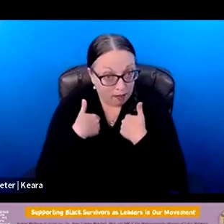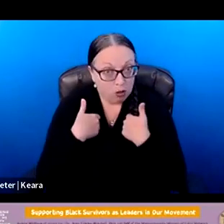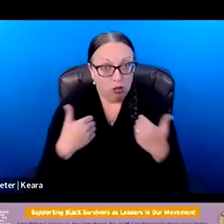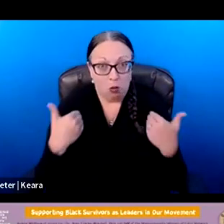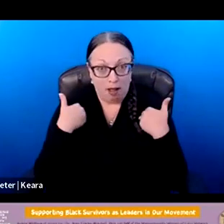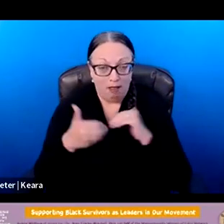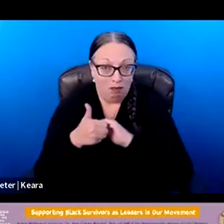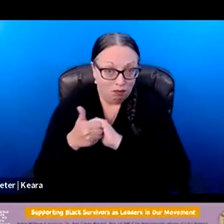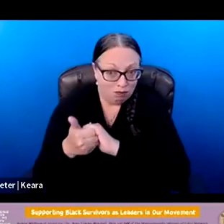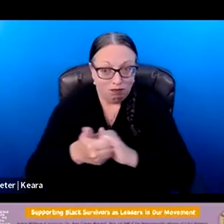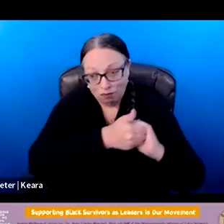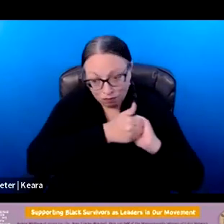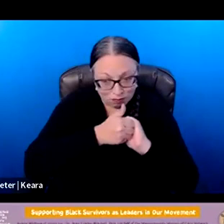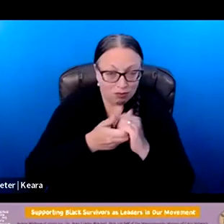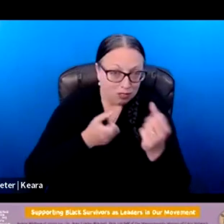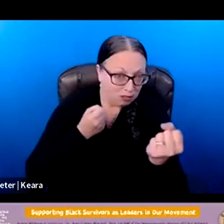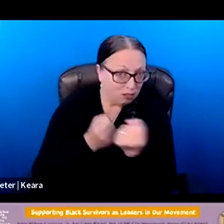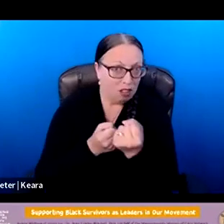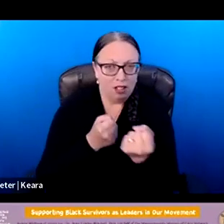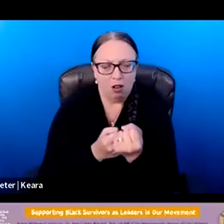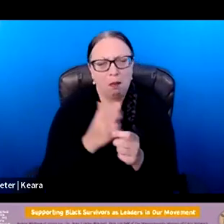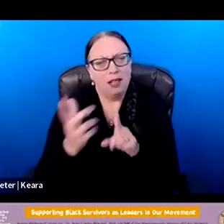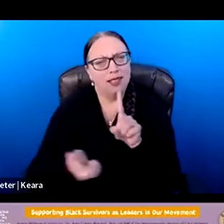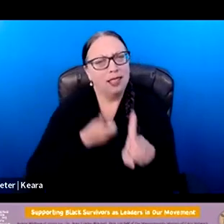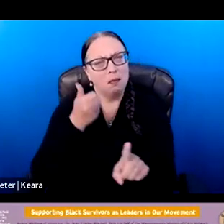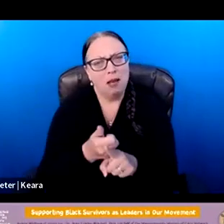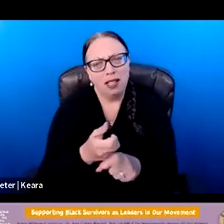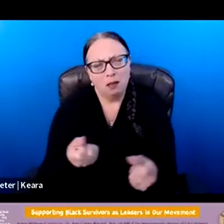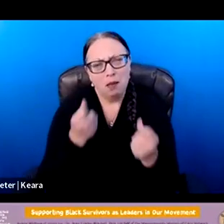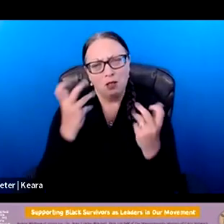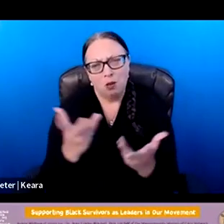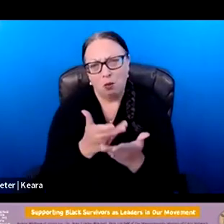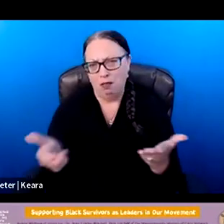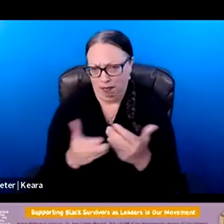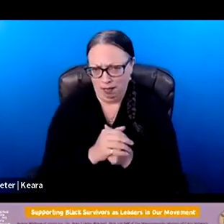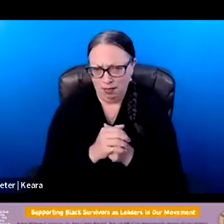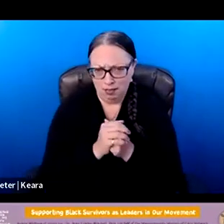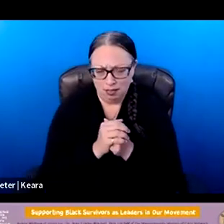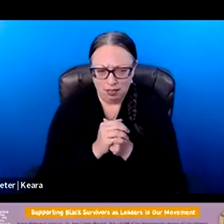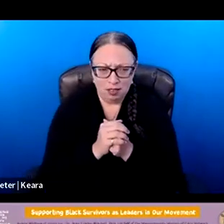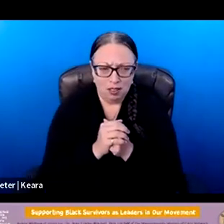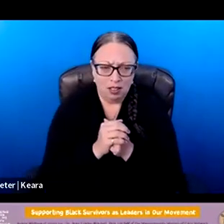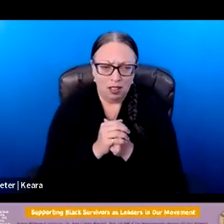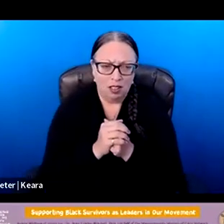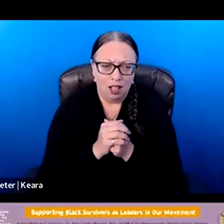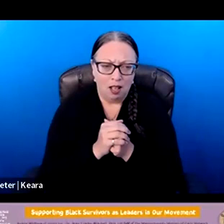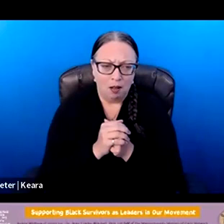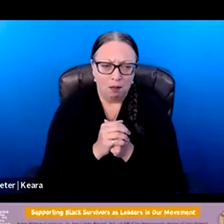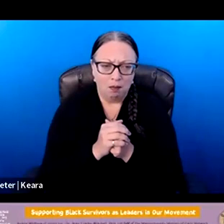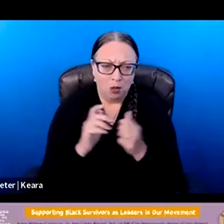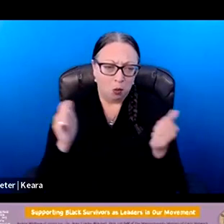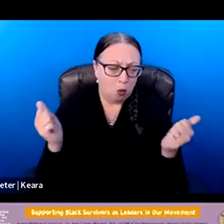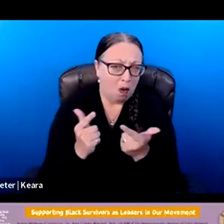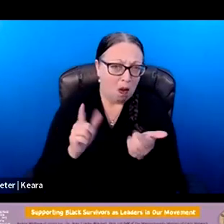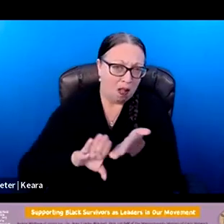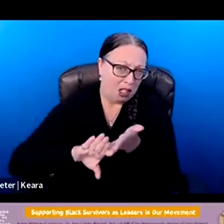solidarity. But again, it's affected by so many things. So I'm thinking that, we're all on the margins when